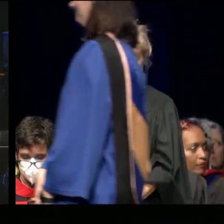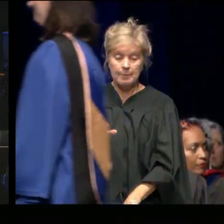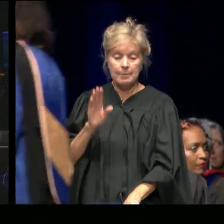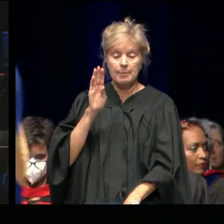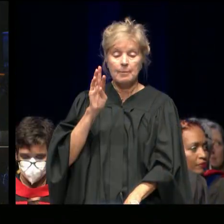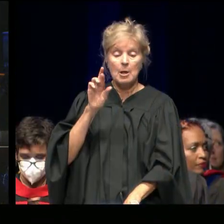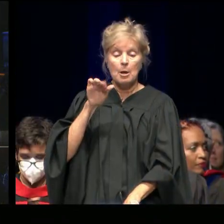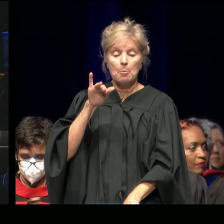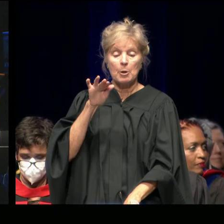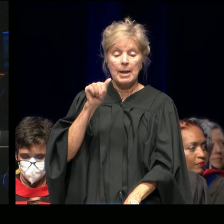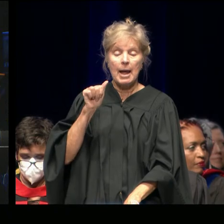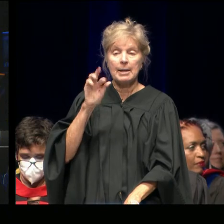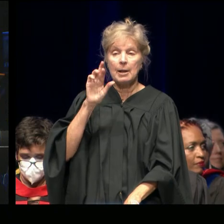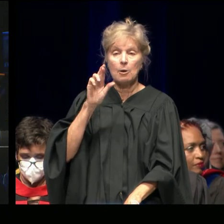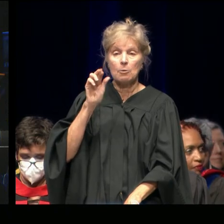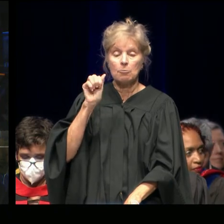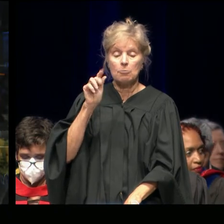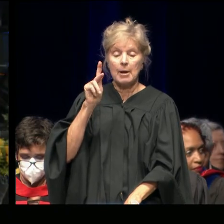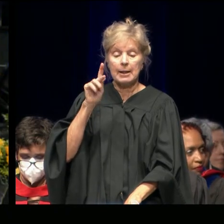Brianna Rakita.